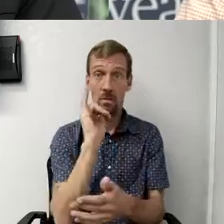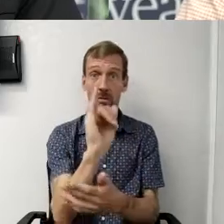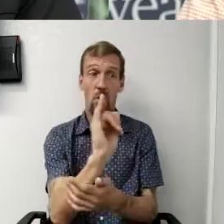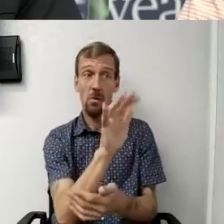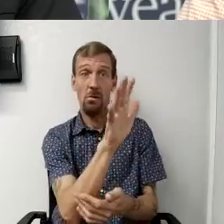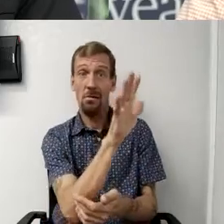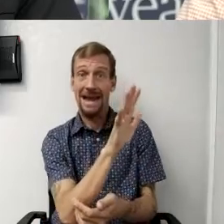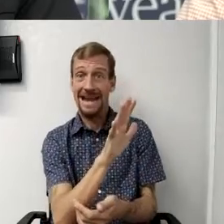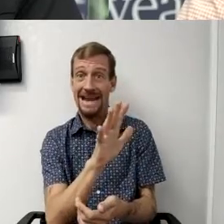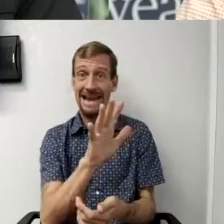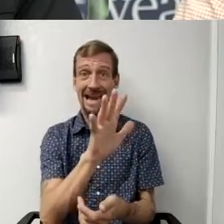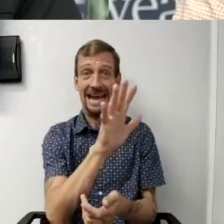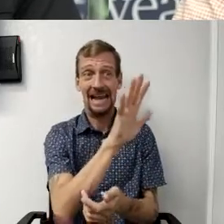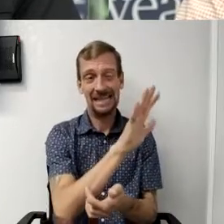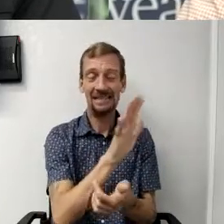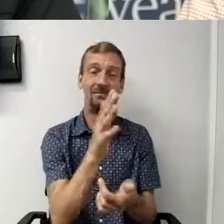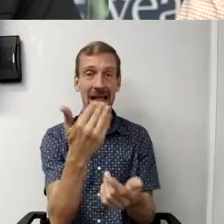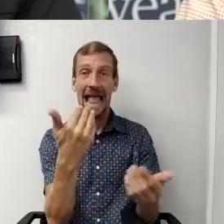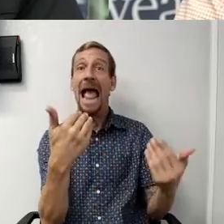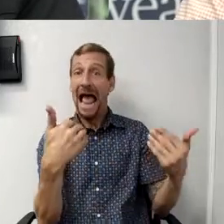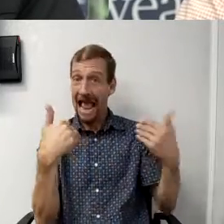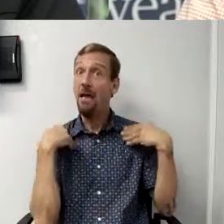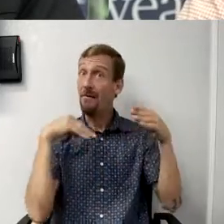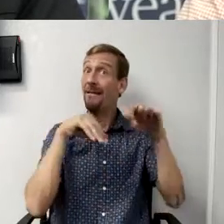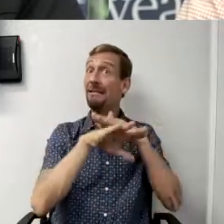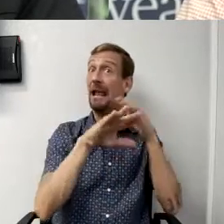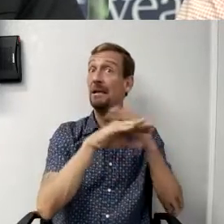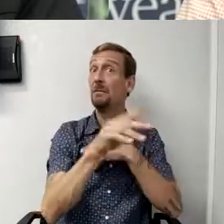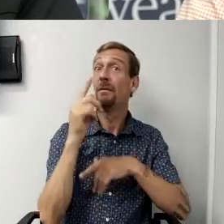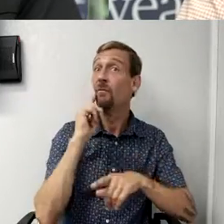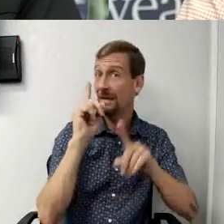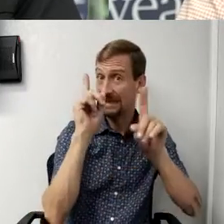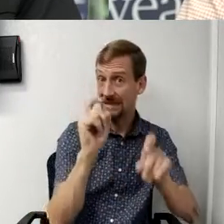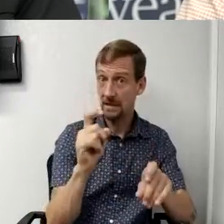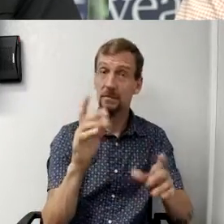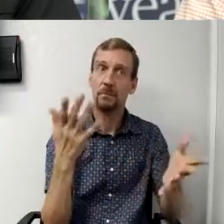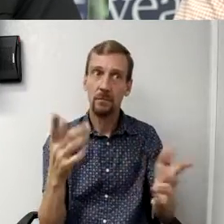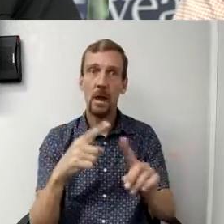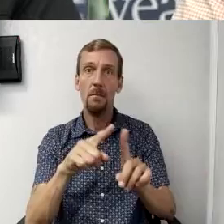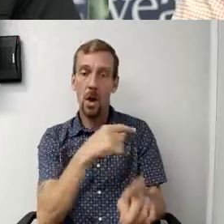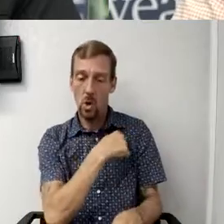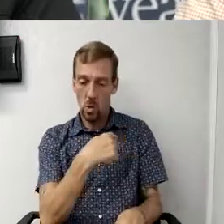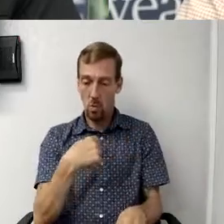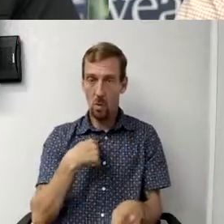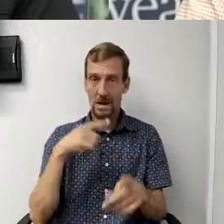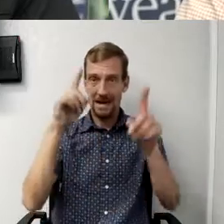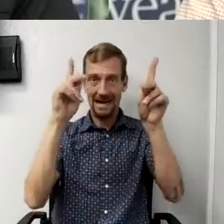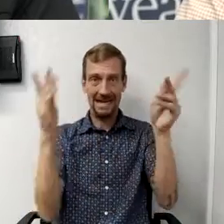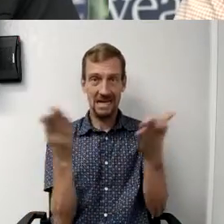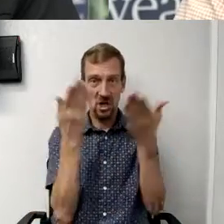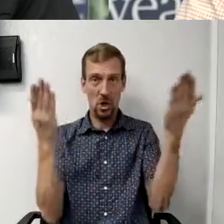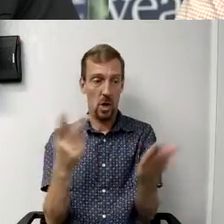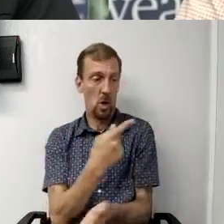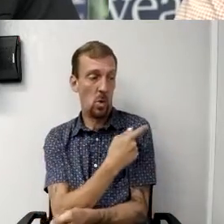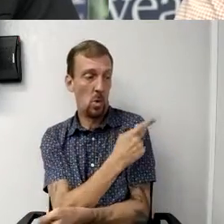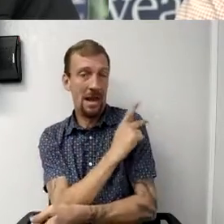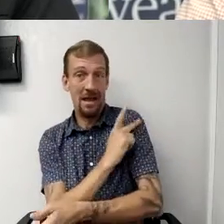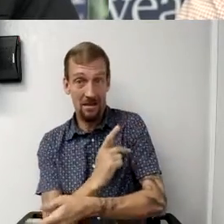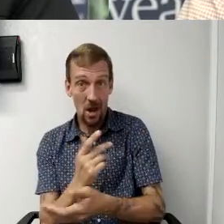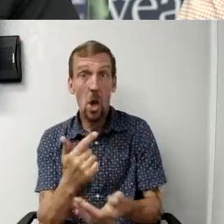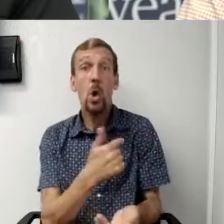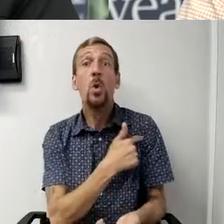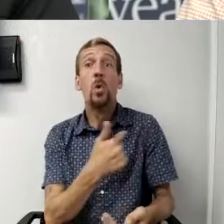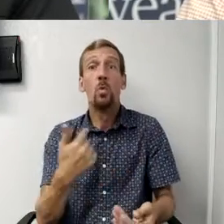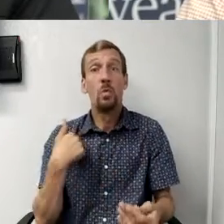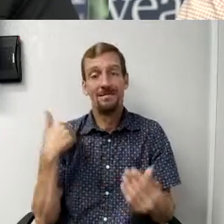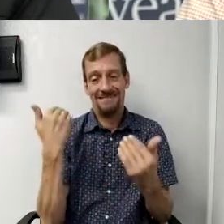areas there is the accessibility of it. Mm-hmm. We at Kaweah do symptomatic testing because we have limited supplies.